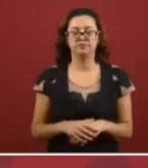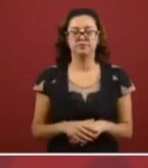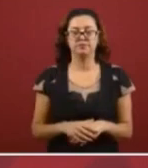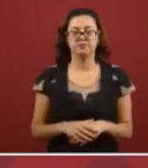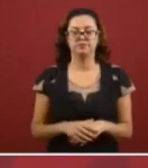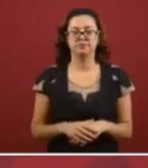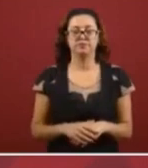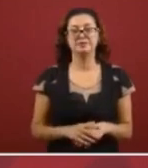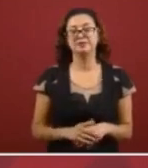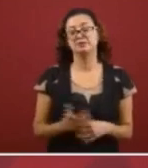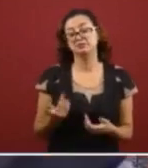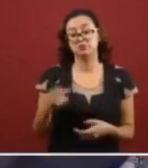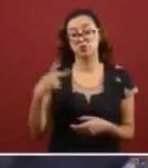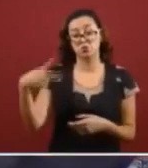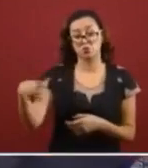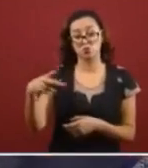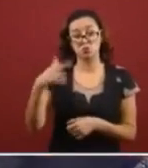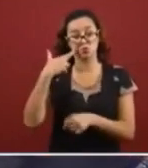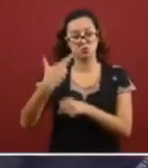they attracted